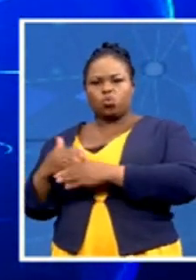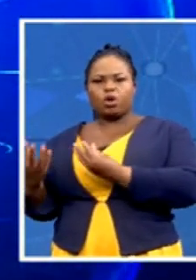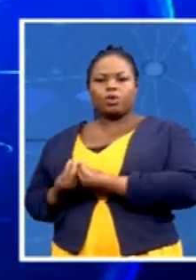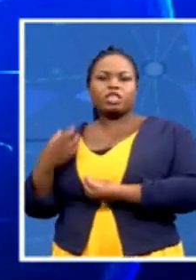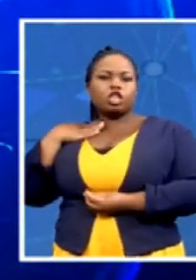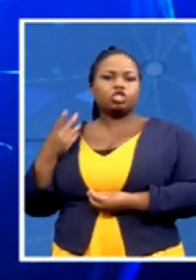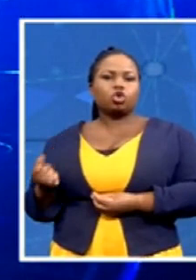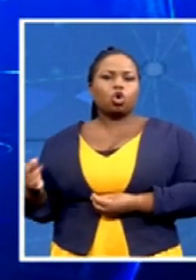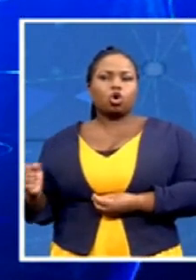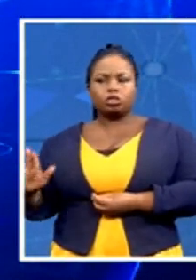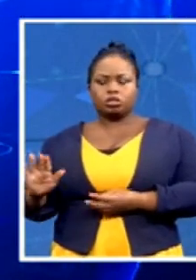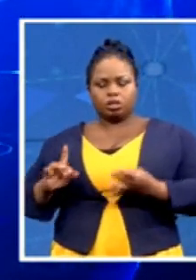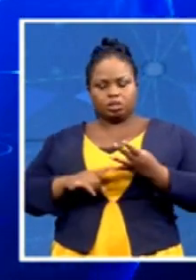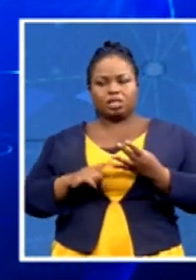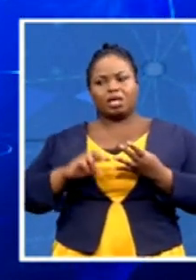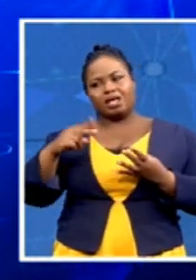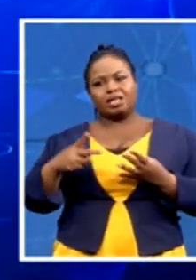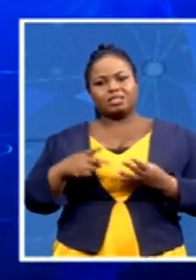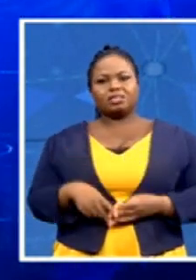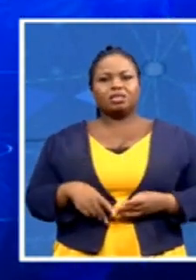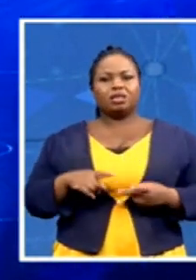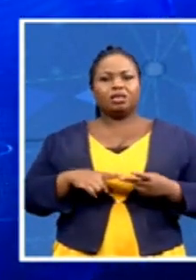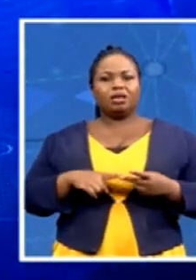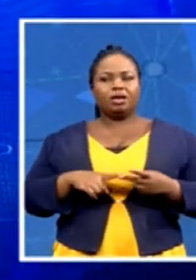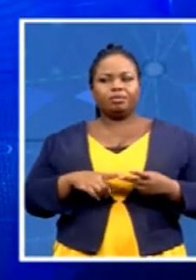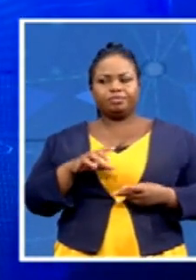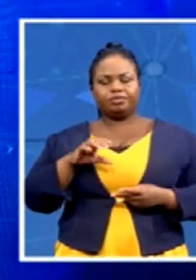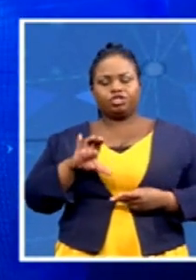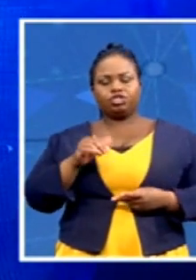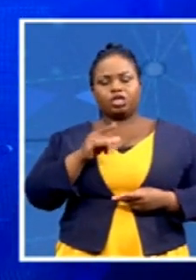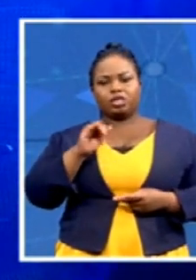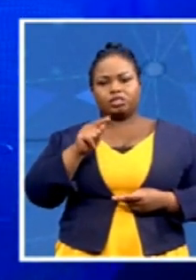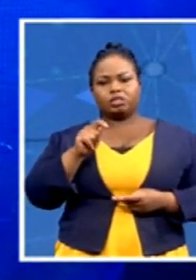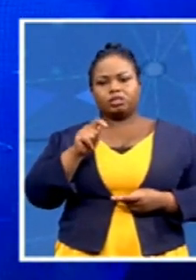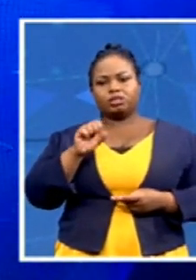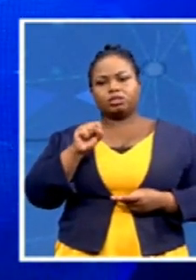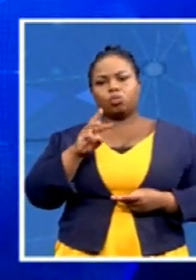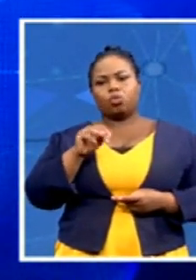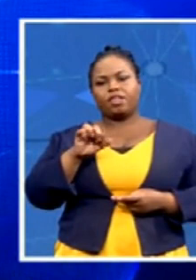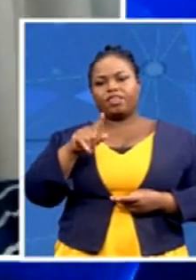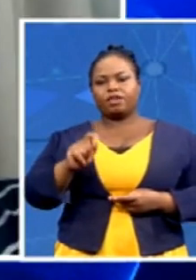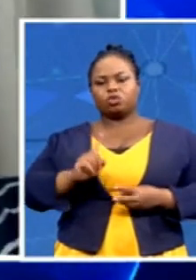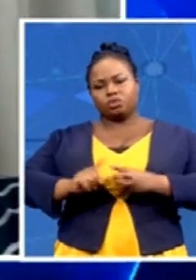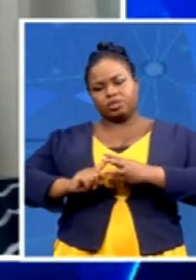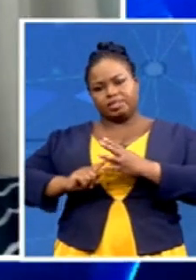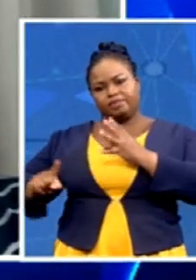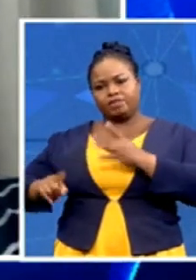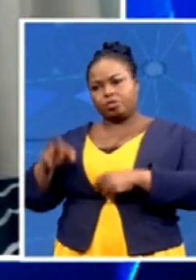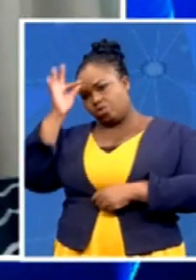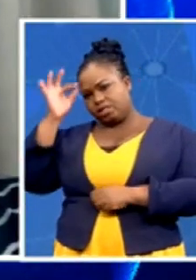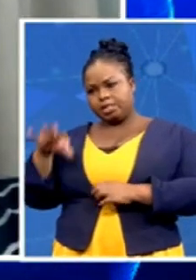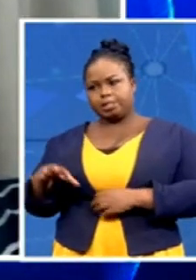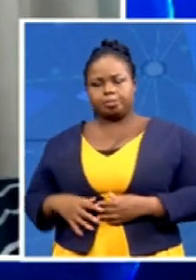task team of police officers from different police stations. So just how prevalent are